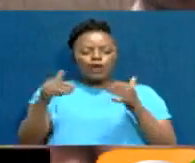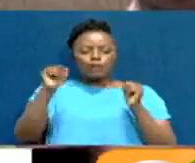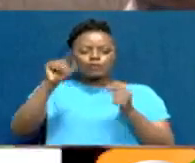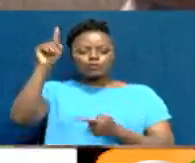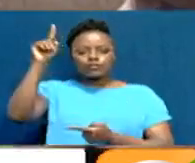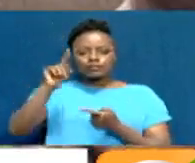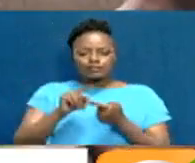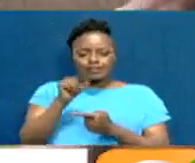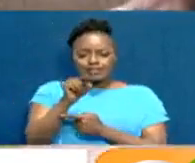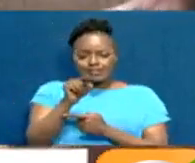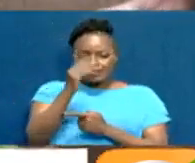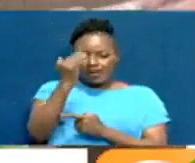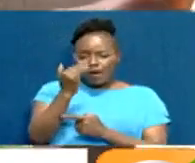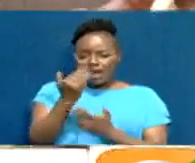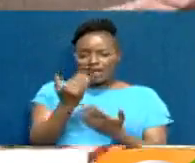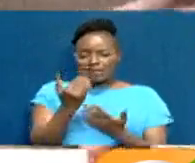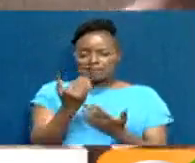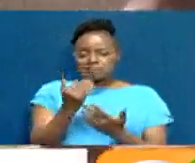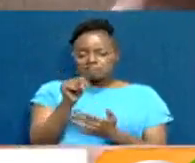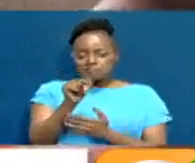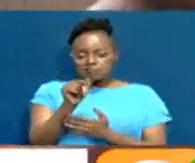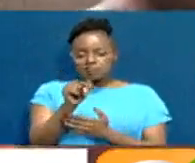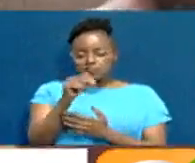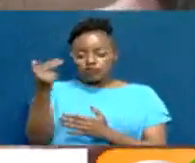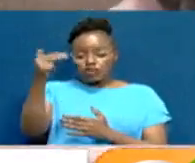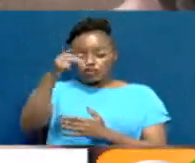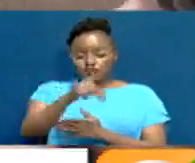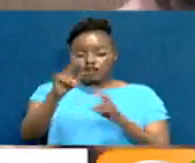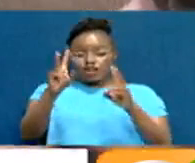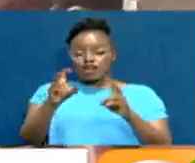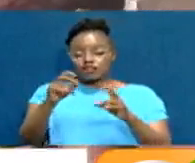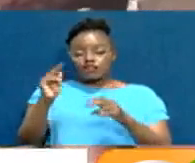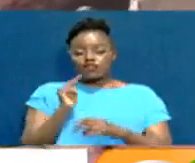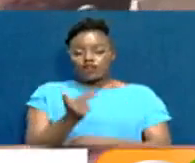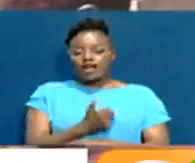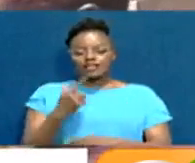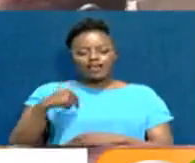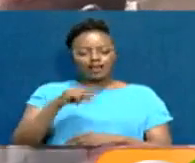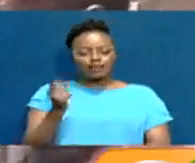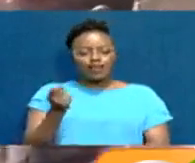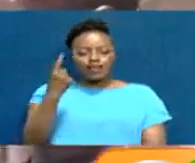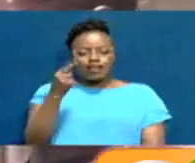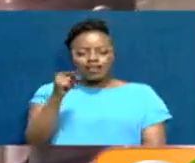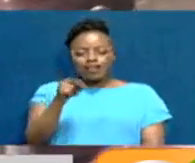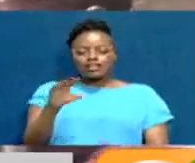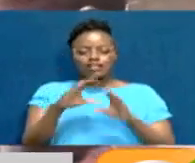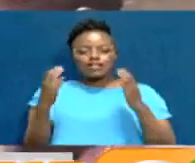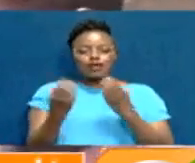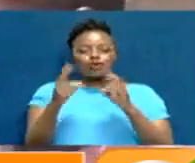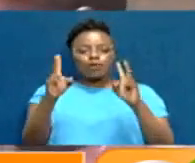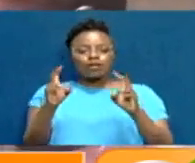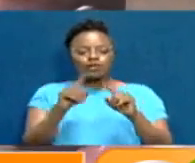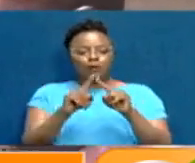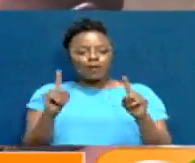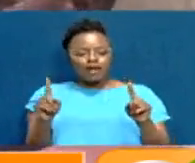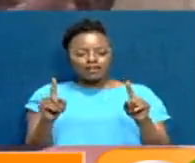subsidizing this, the issue of fuel for us. Though we understand that it is global issues, but